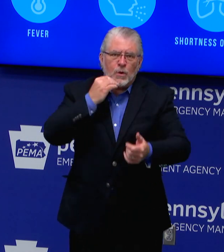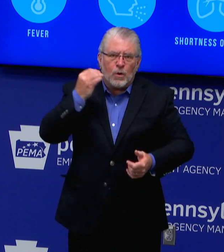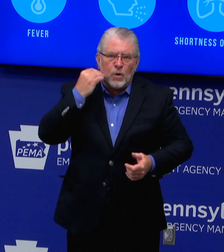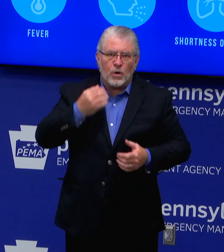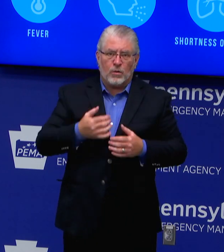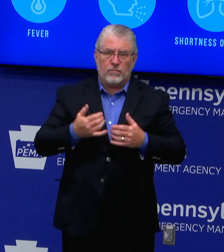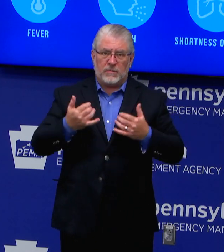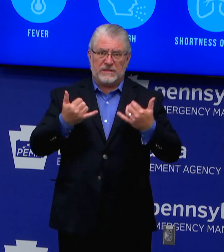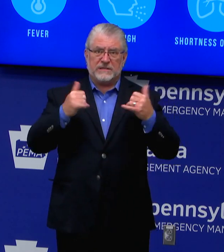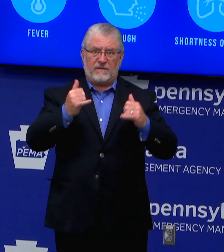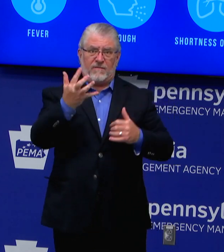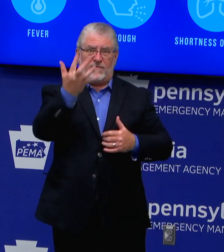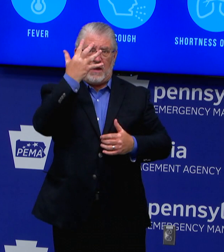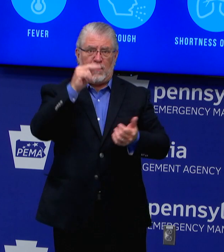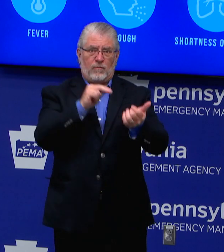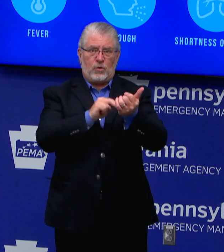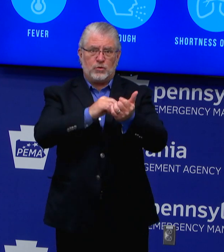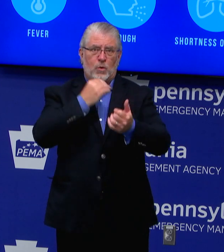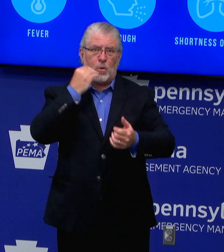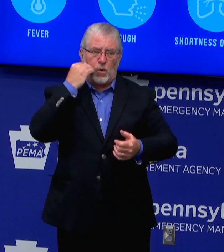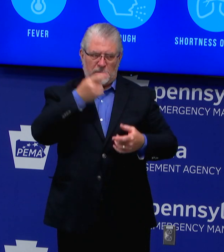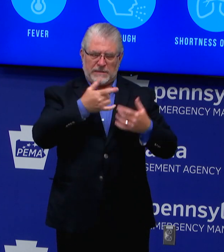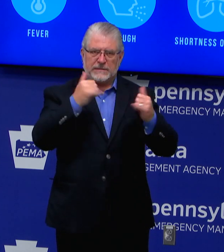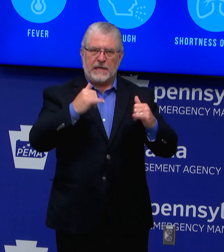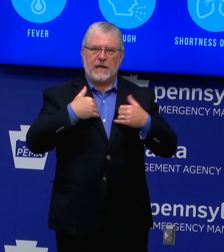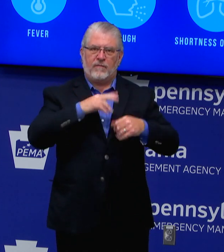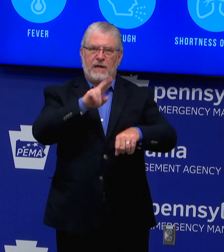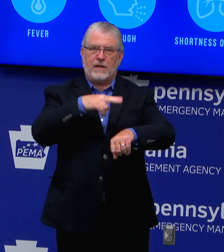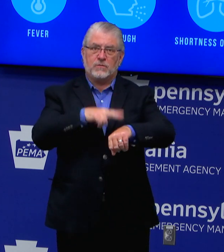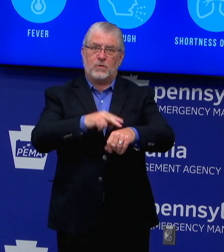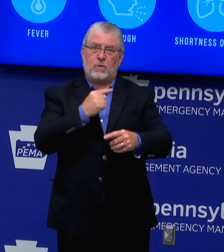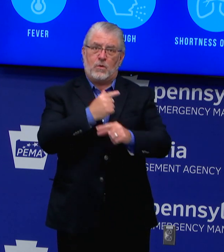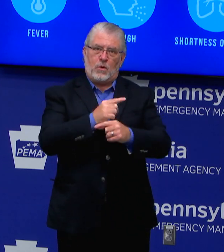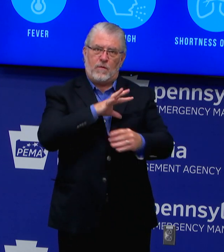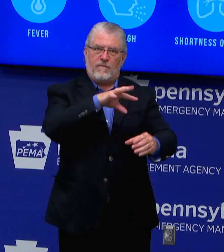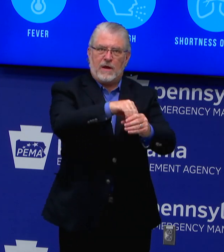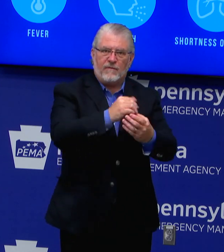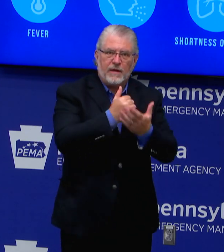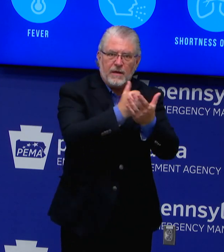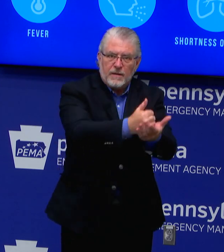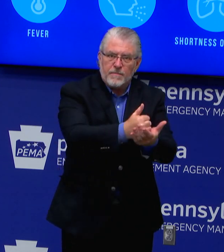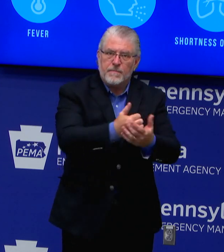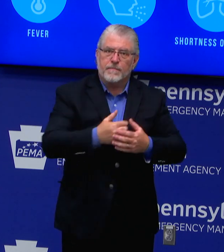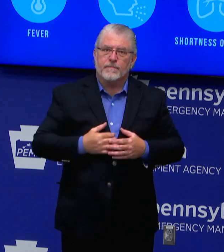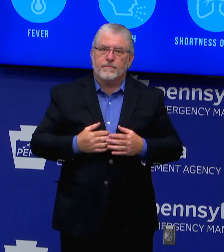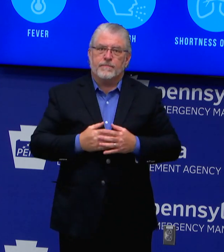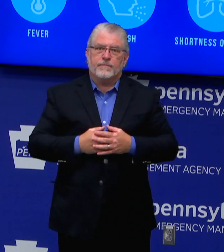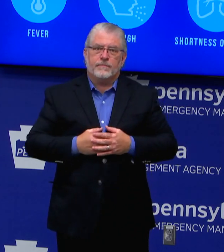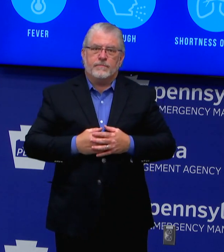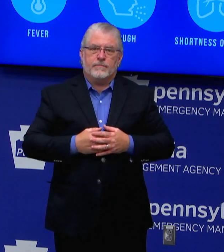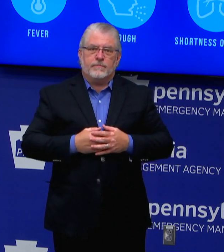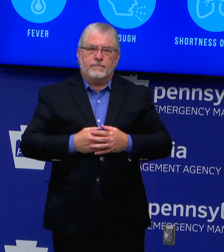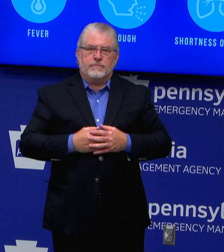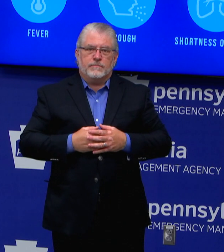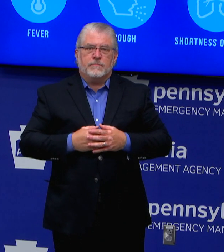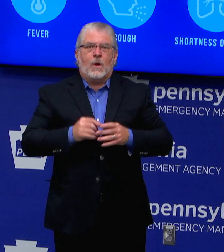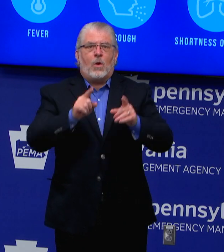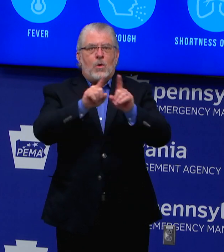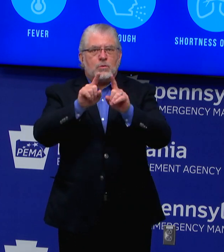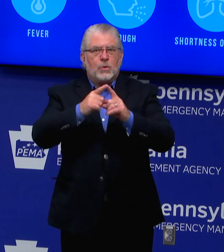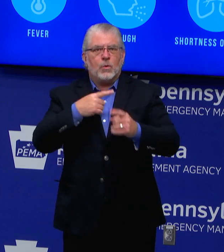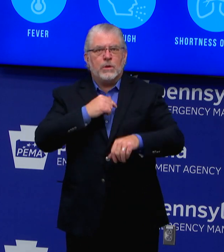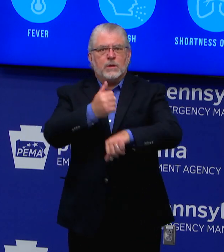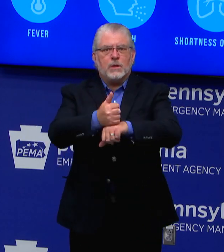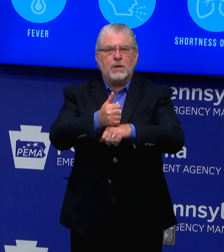facilities. We are standing up a mobile testing capability where the National Guard will send teams into long-term care facilities identified